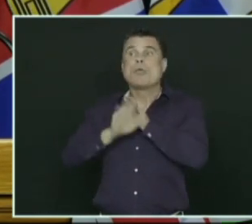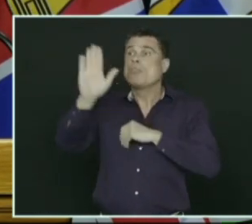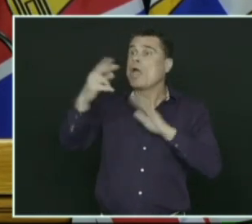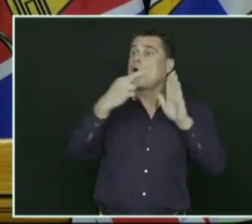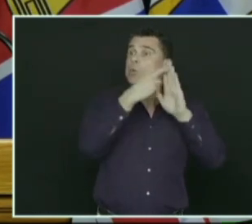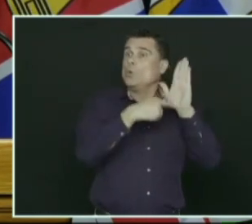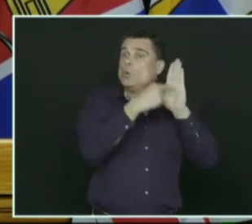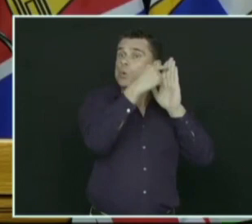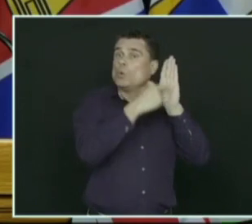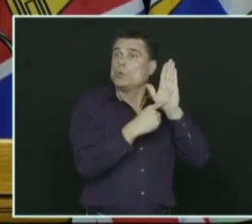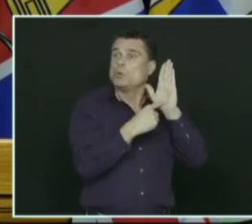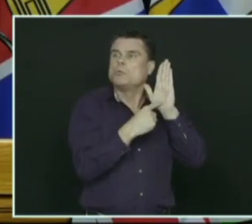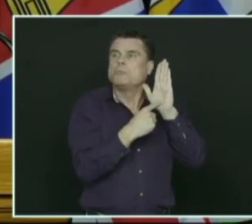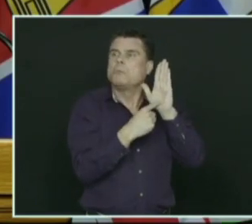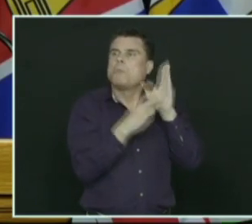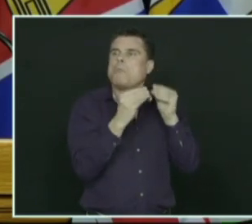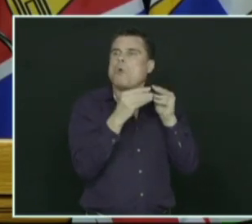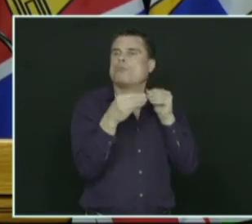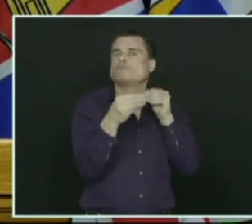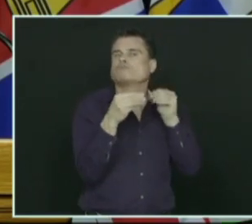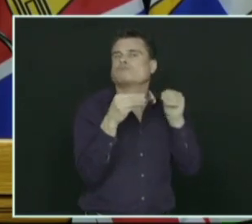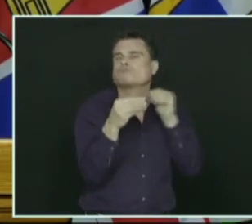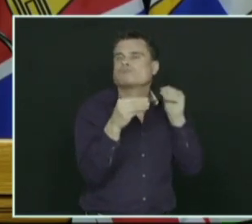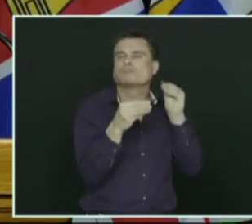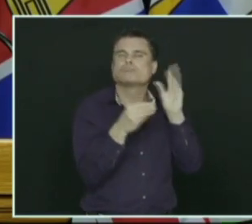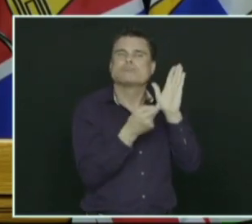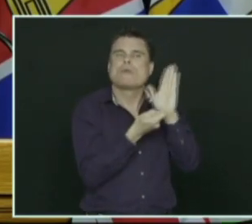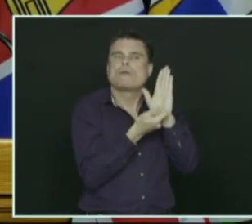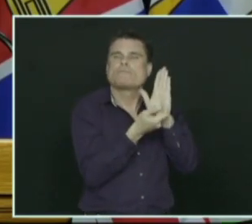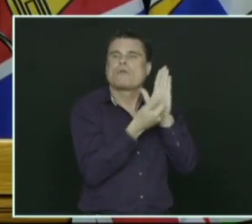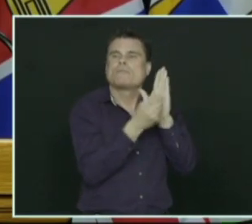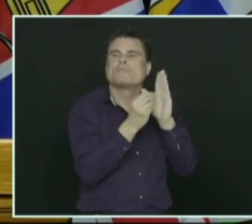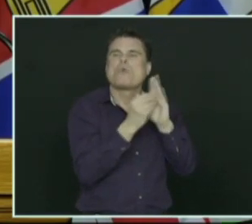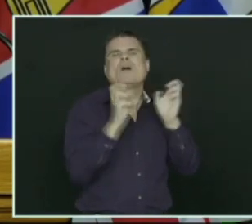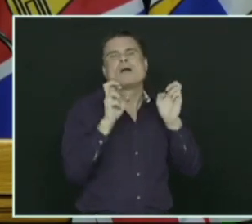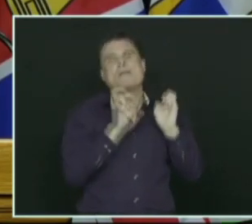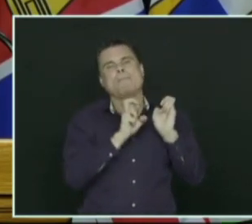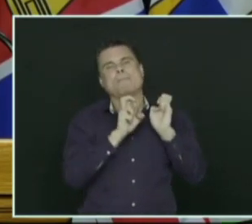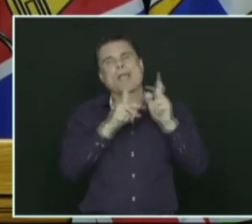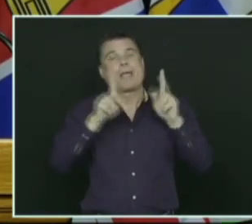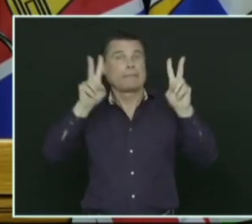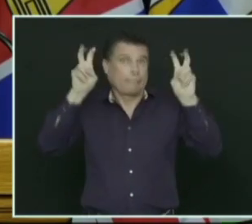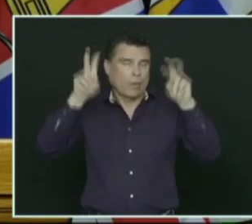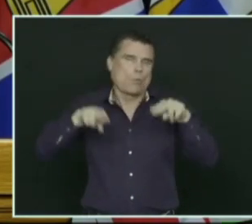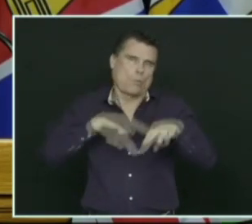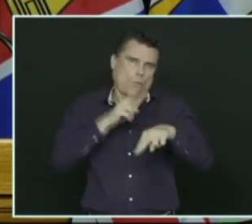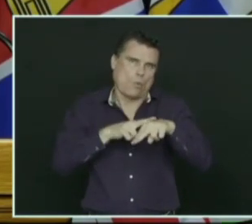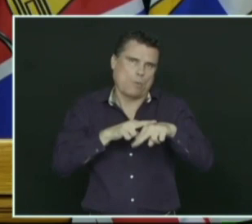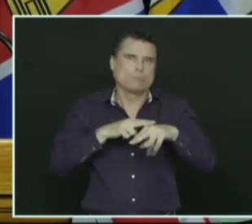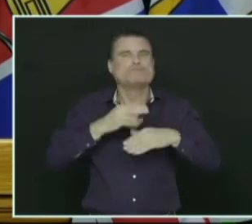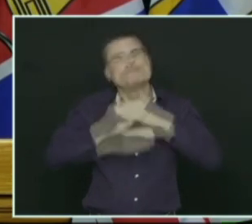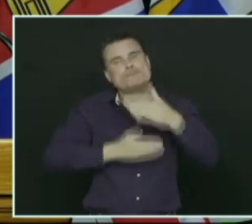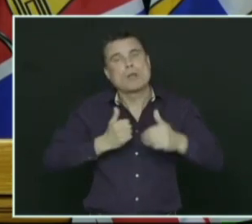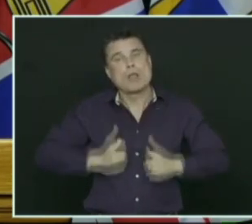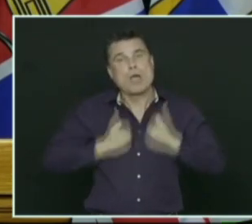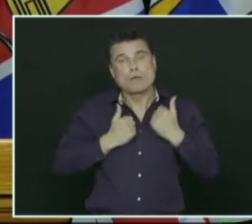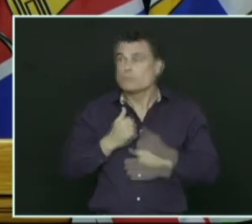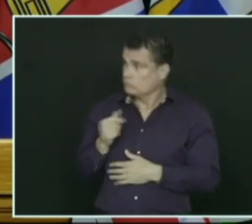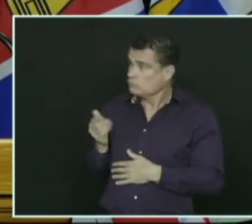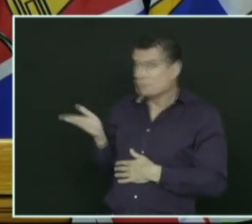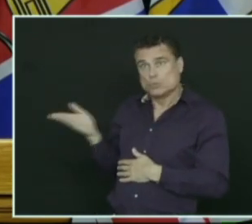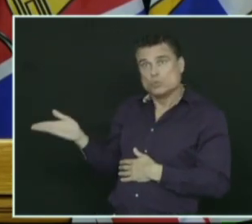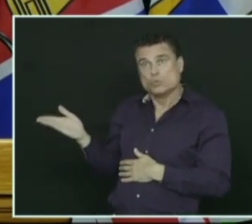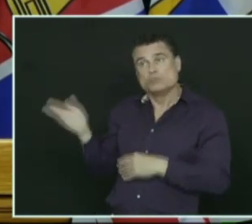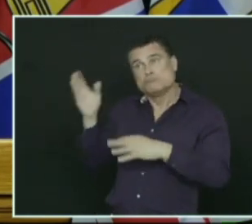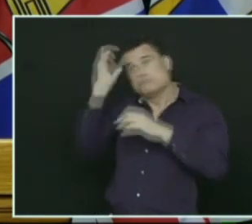you understand, or help us understand this, what are the signs that we're starting to see increases again. And then we'll be looking at what are